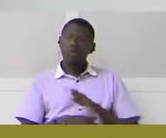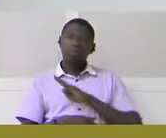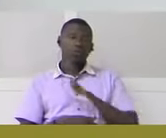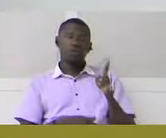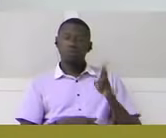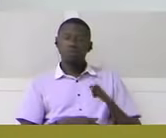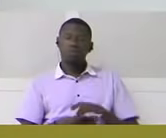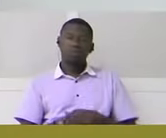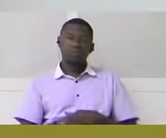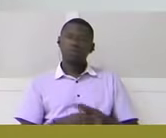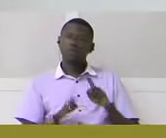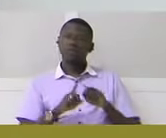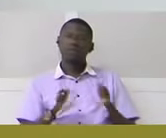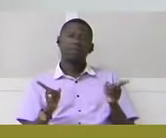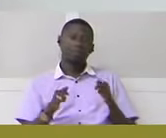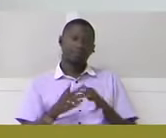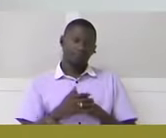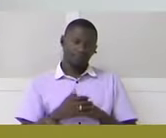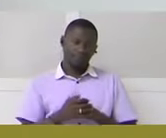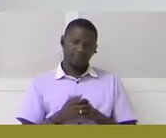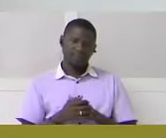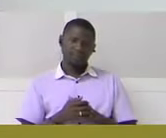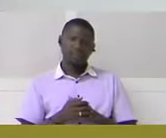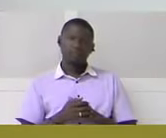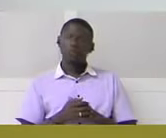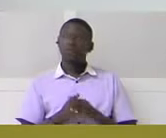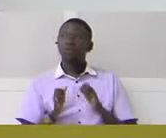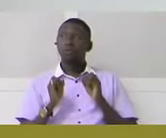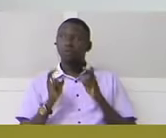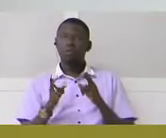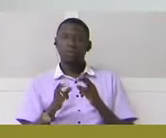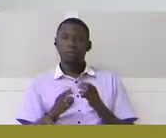manke kuoti. Okay, tell us.